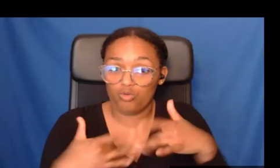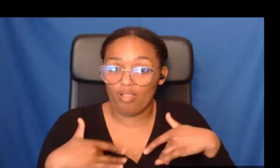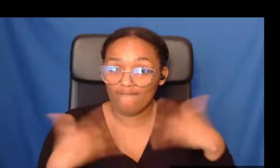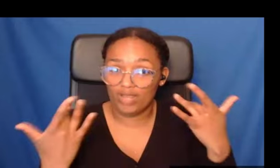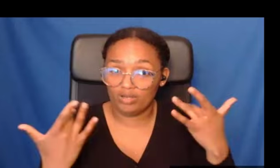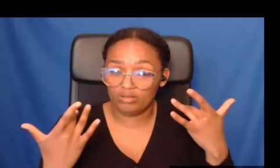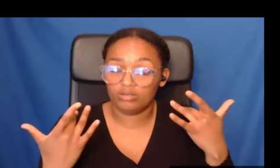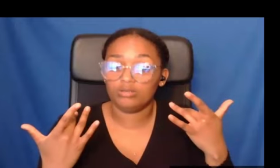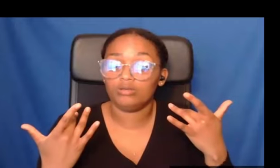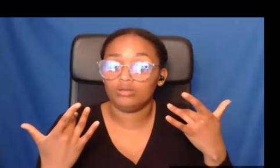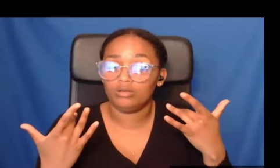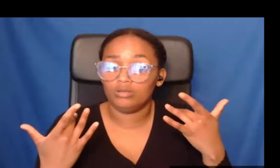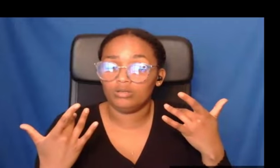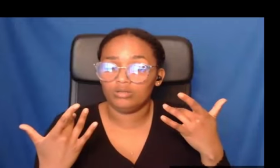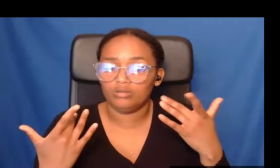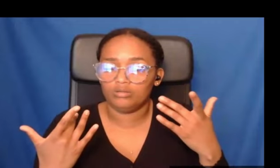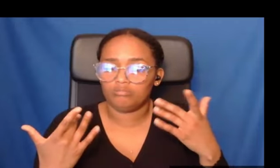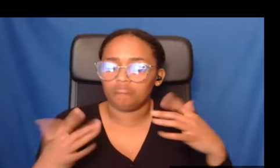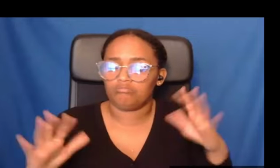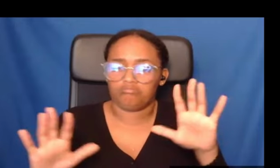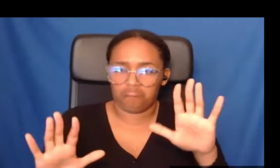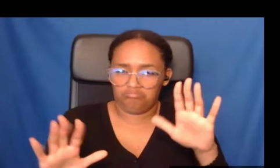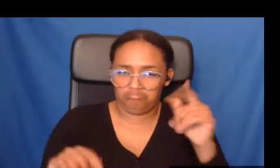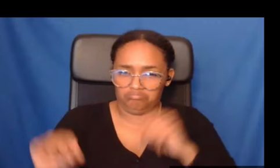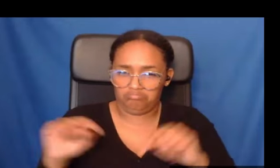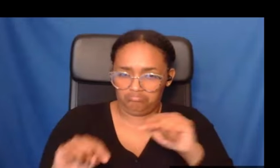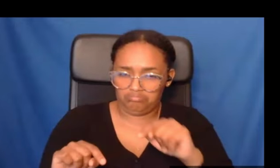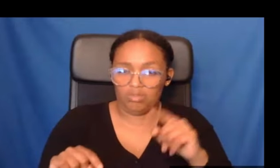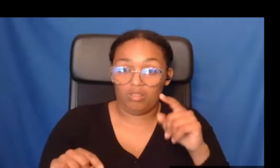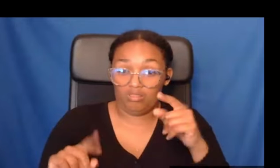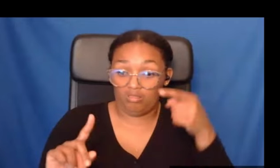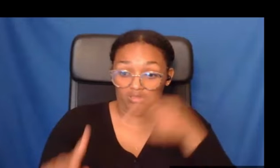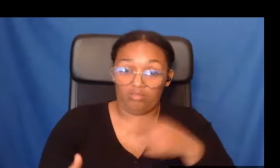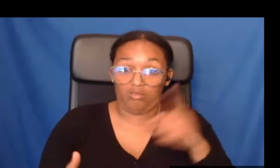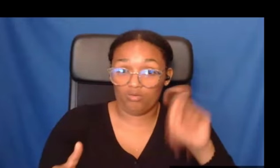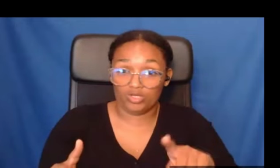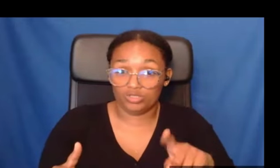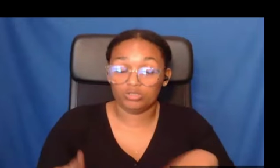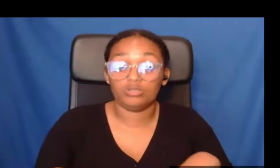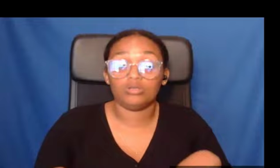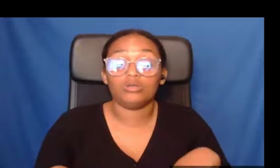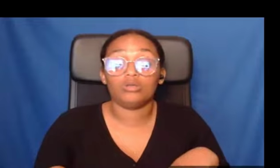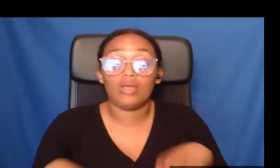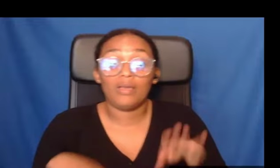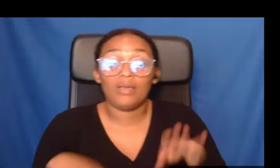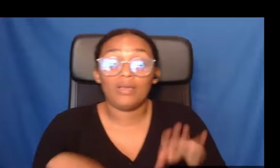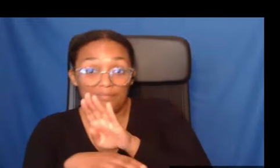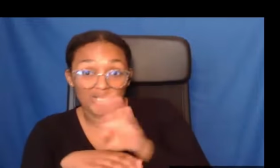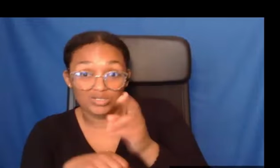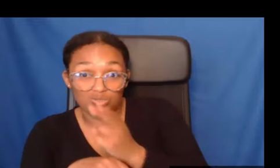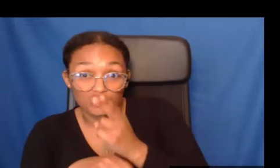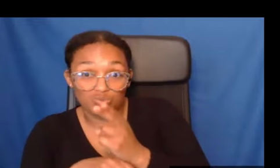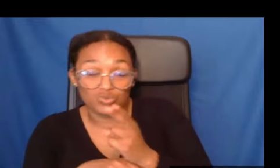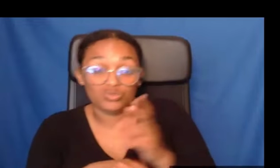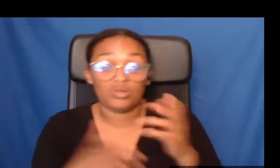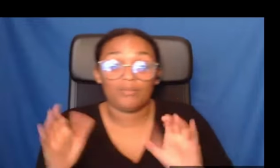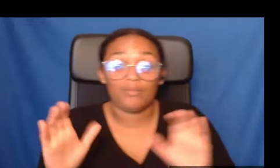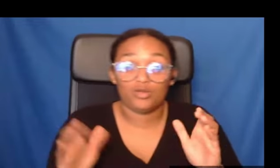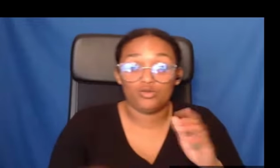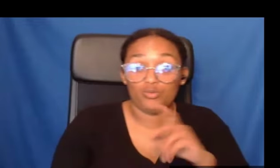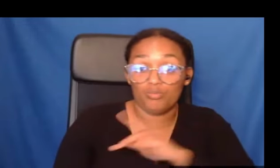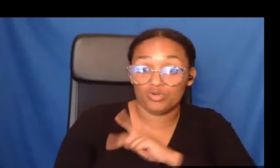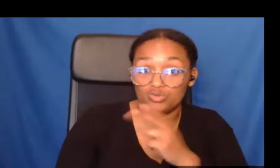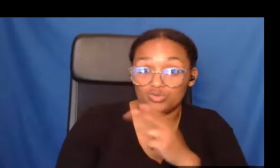So basically what I think is being asked, where is the separation of business use versus personal use? Maybe in a